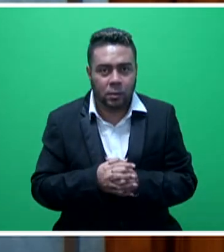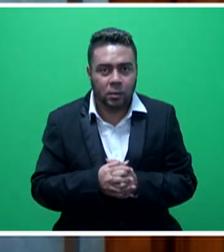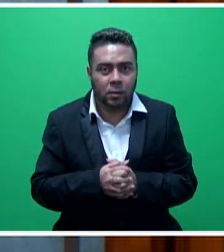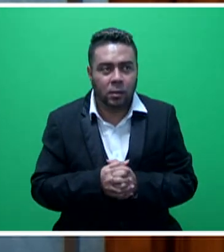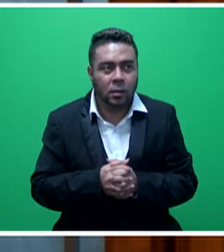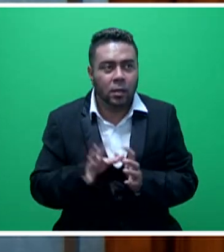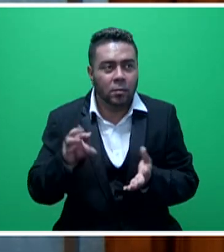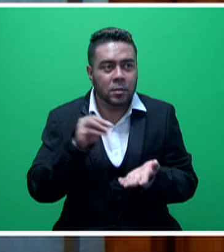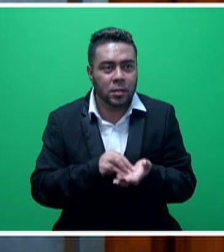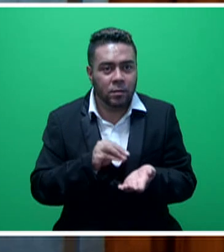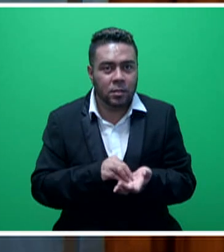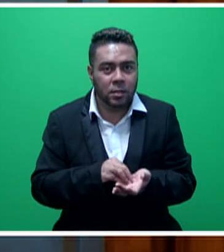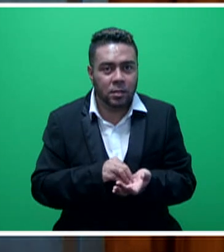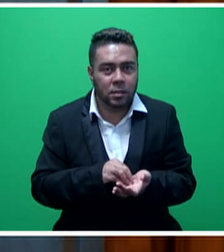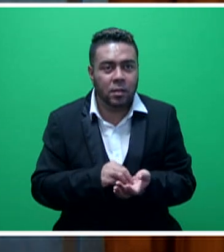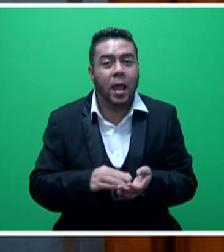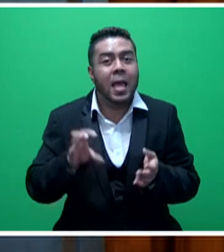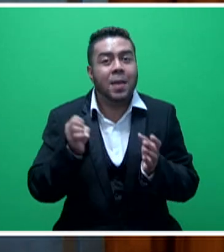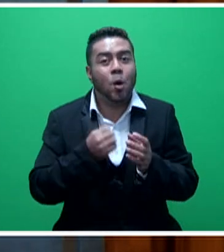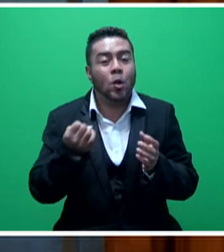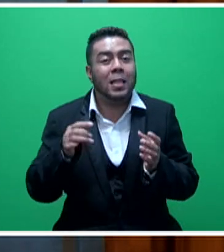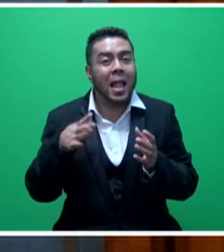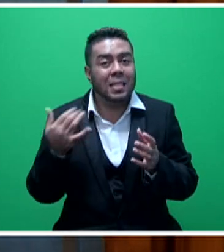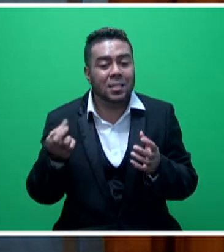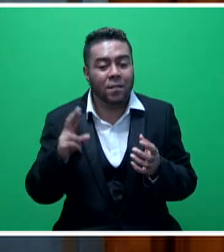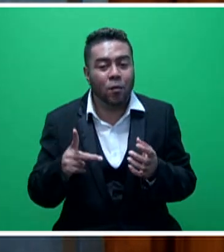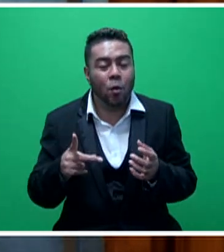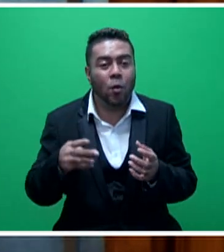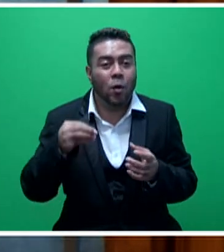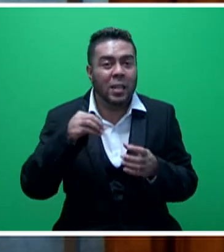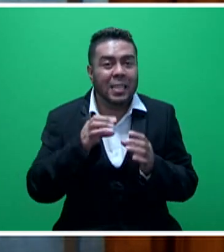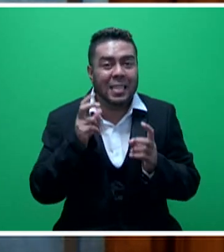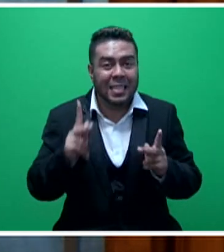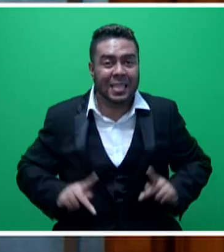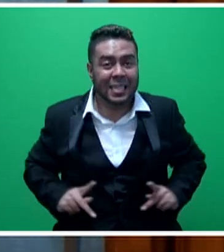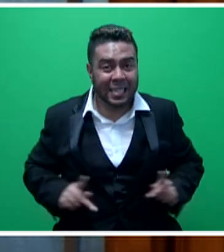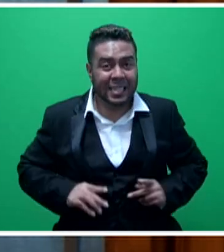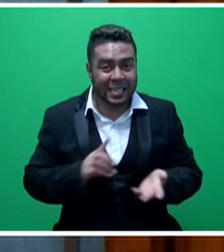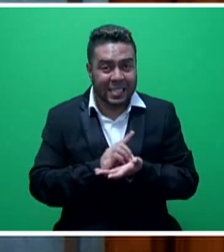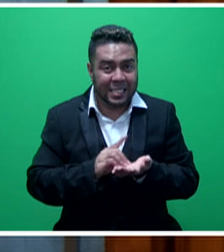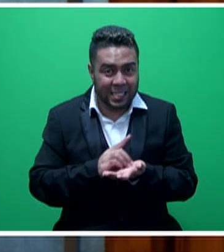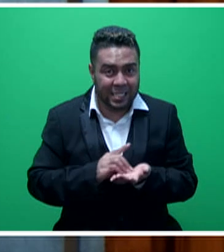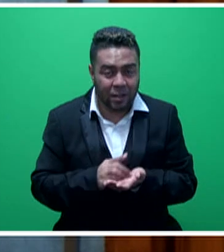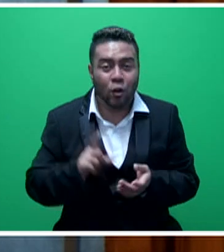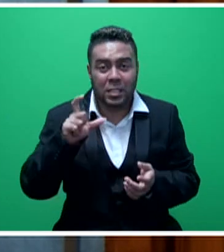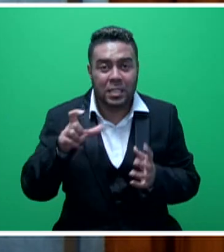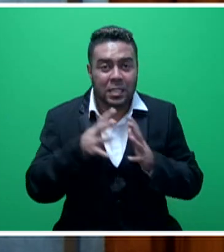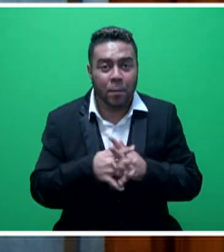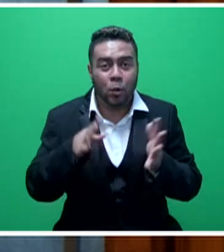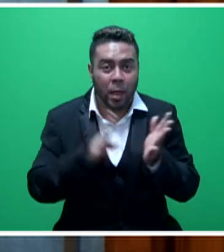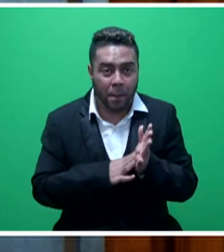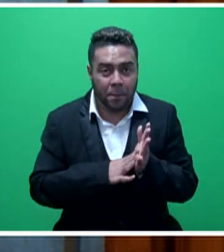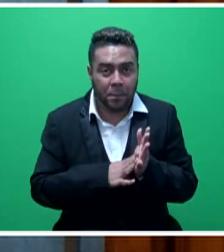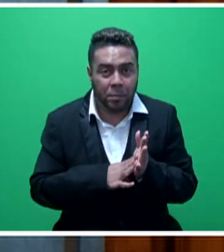services. Government has started hemodialysis for acute kidney disease at the CWM and Lautoka hospitals to